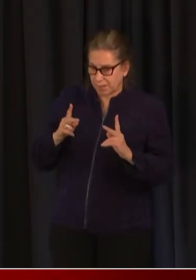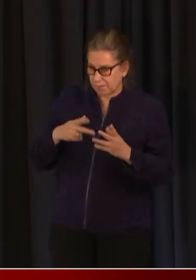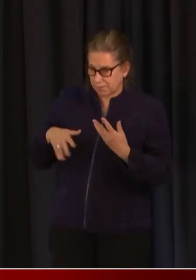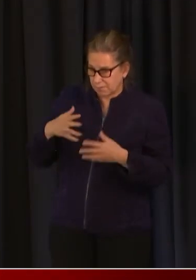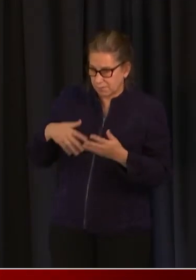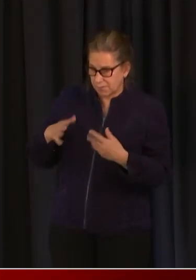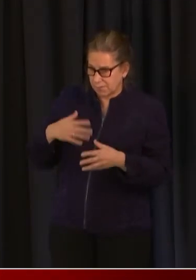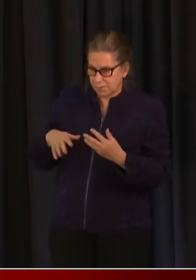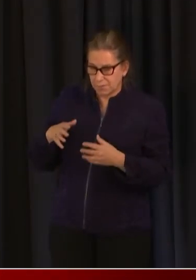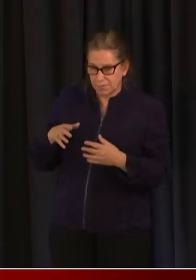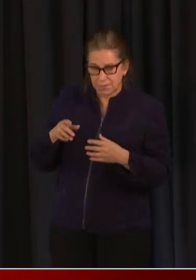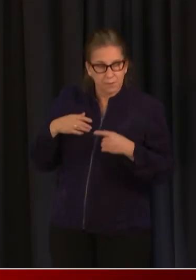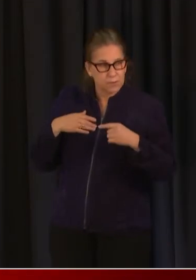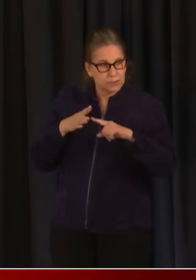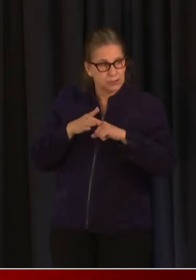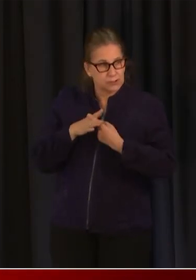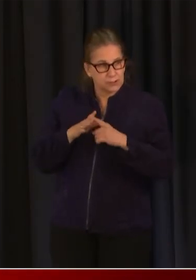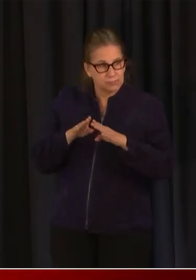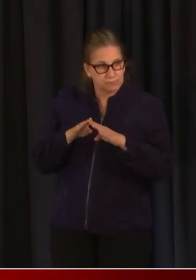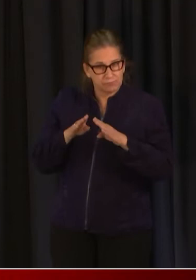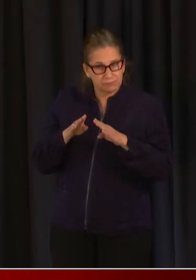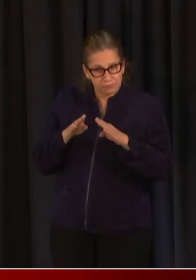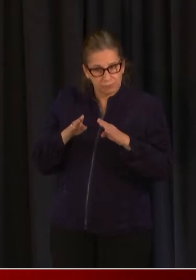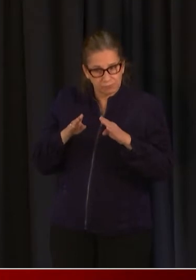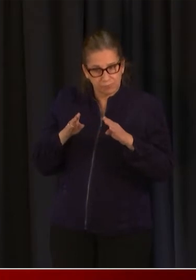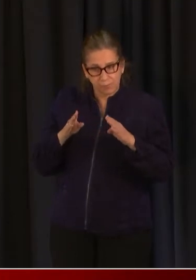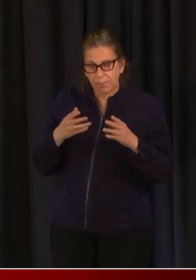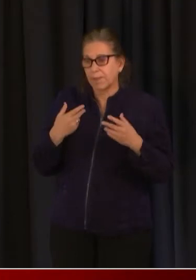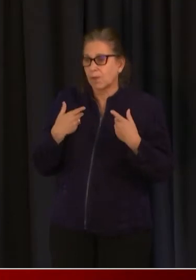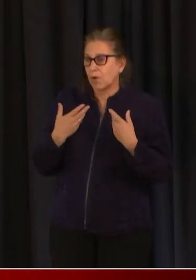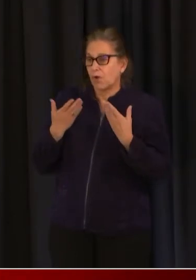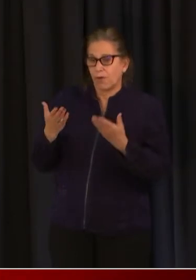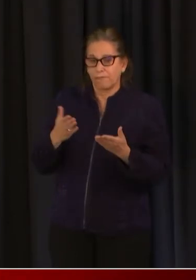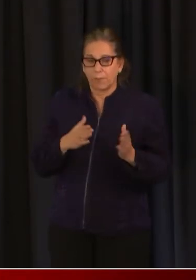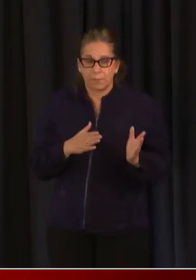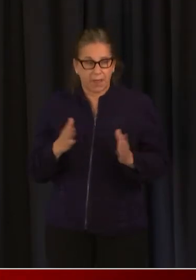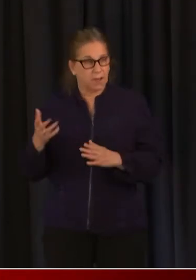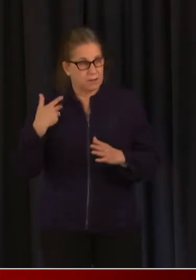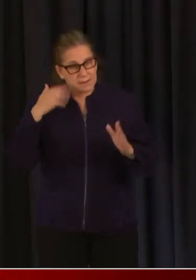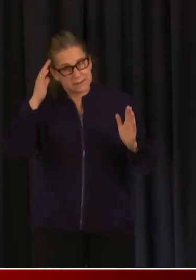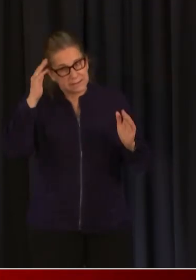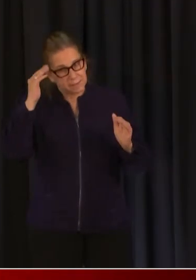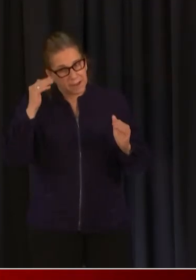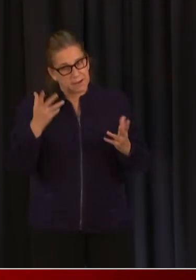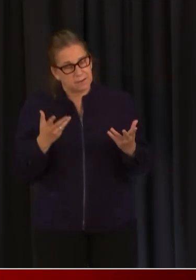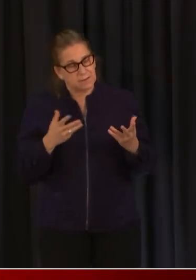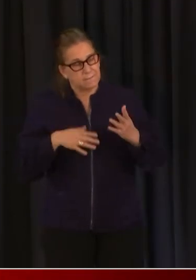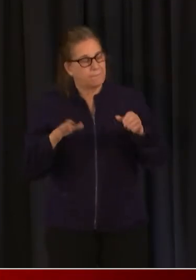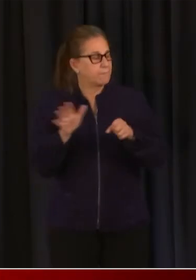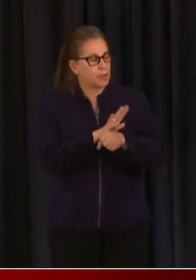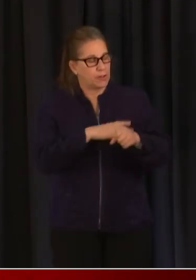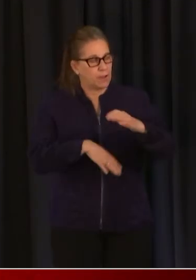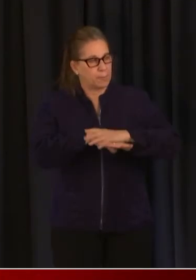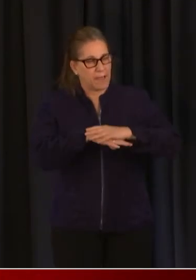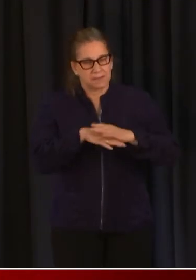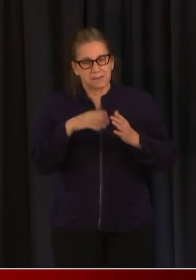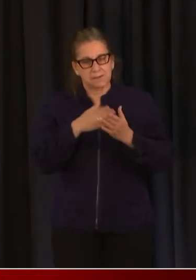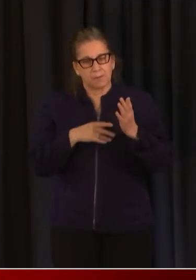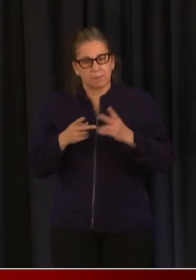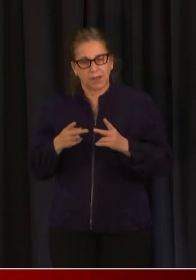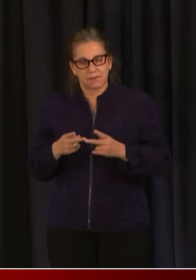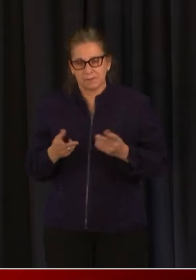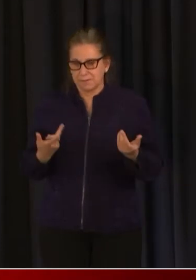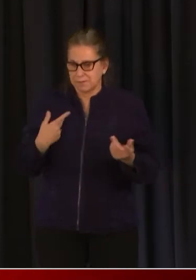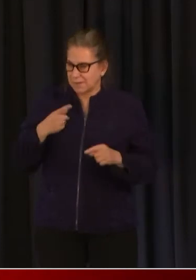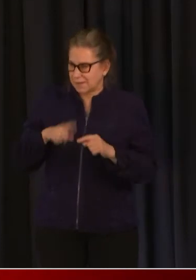we start? If you can just kind of offer a plan of when businesses can expect to get at full capacity, just because I can't. You